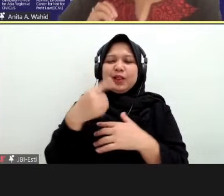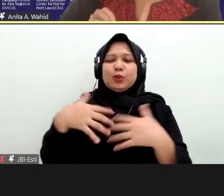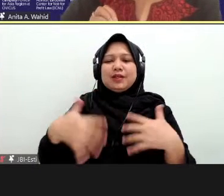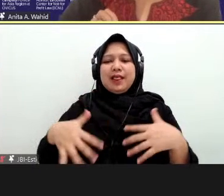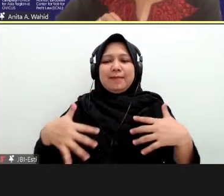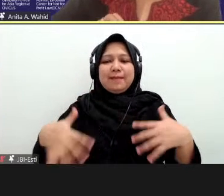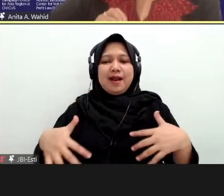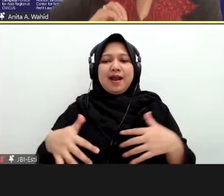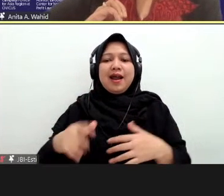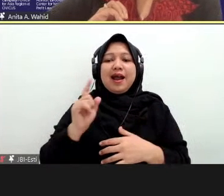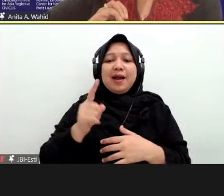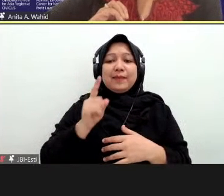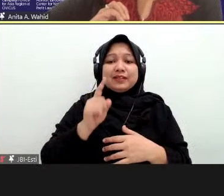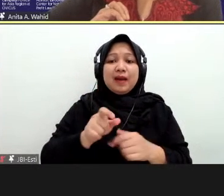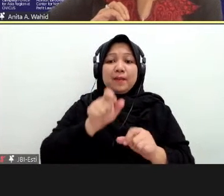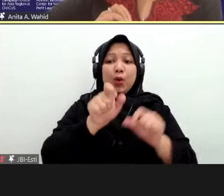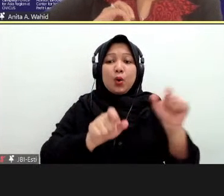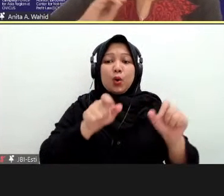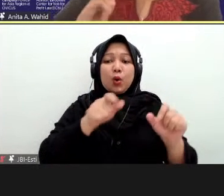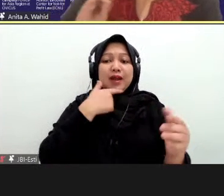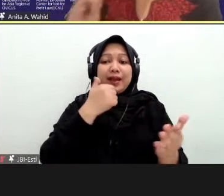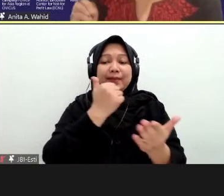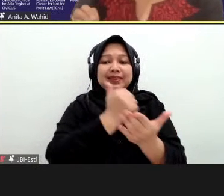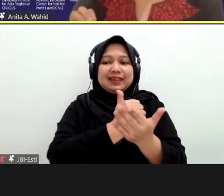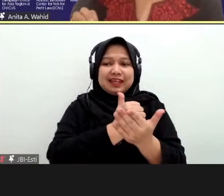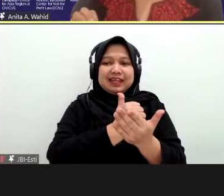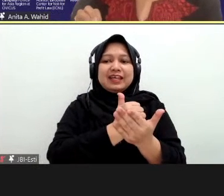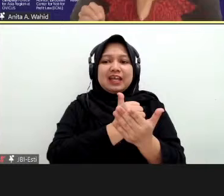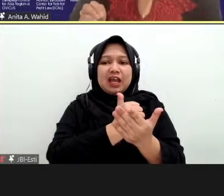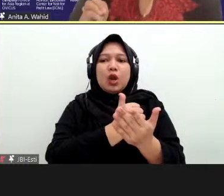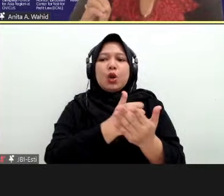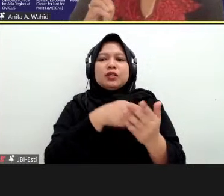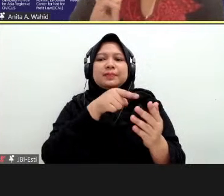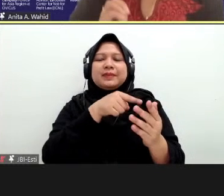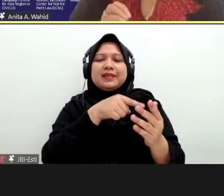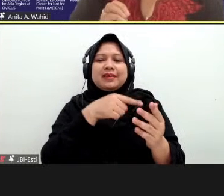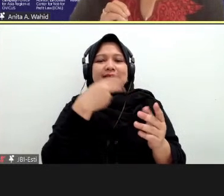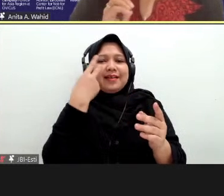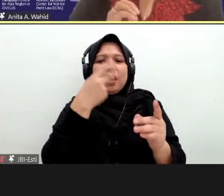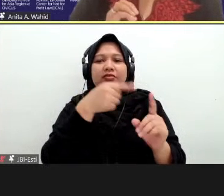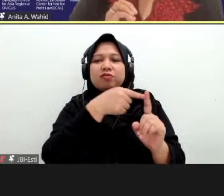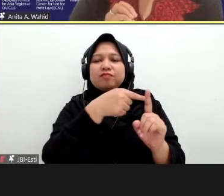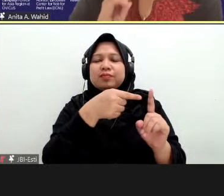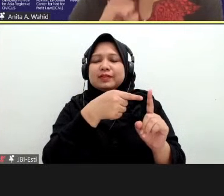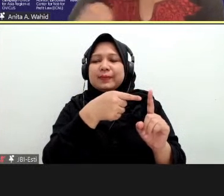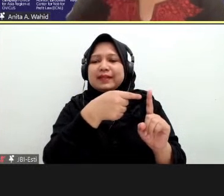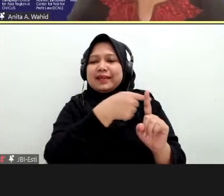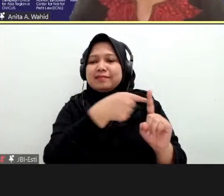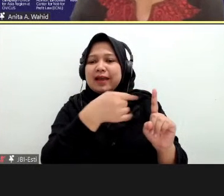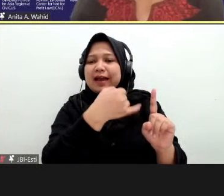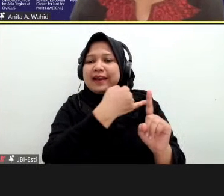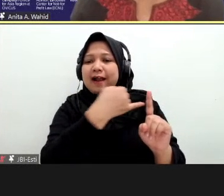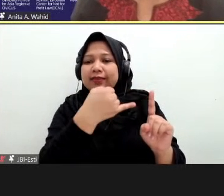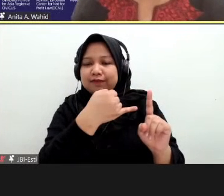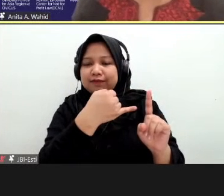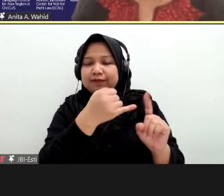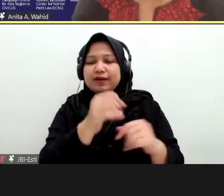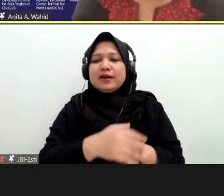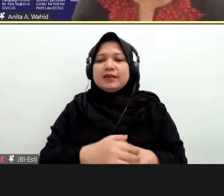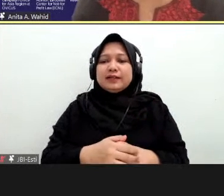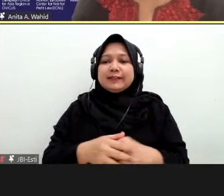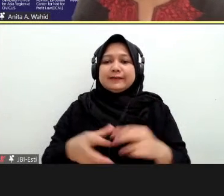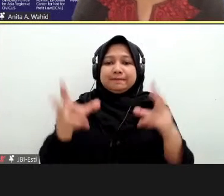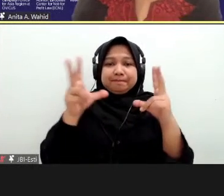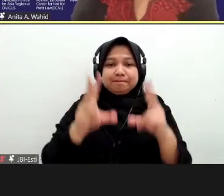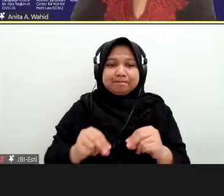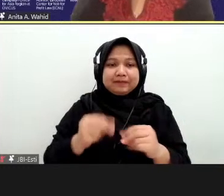the civic space or civic society, a civil society movement become wrong, and